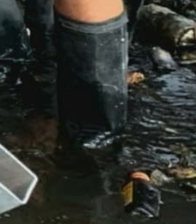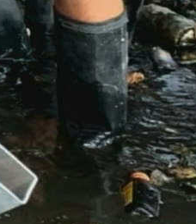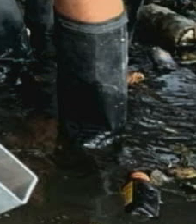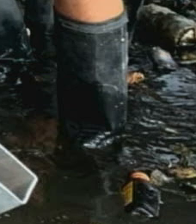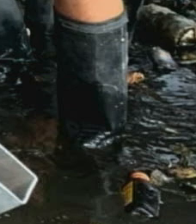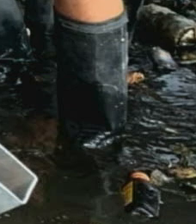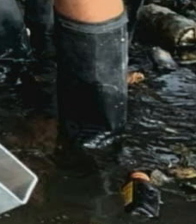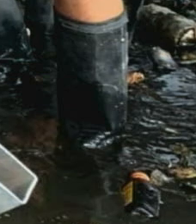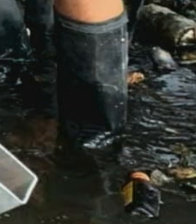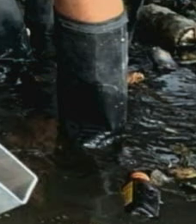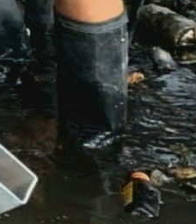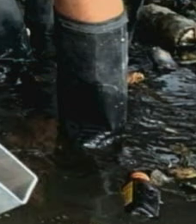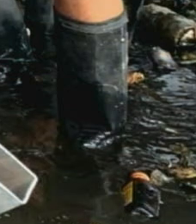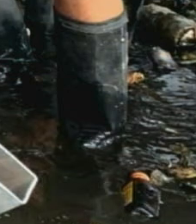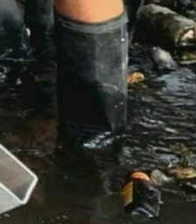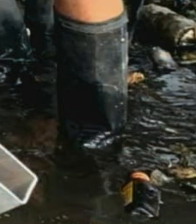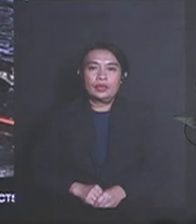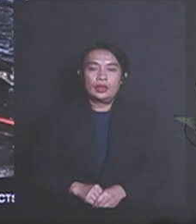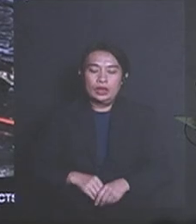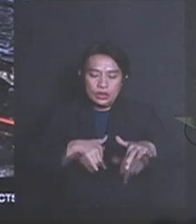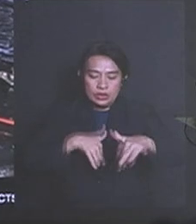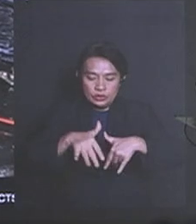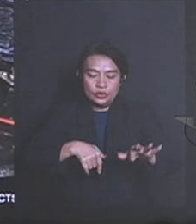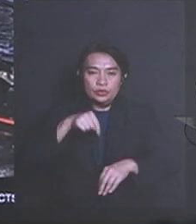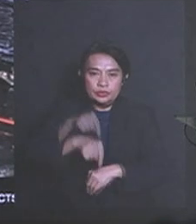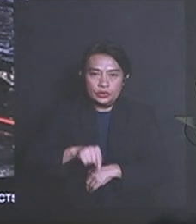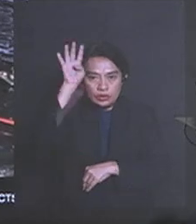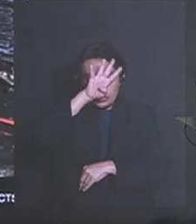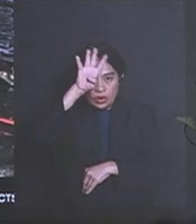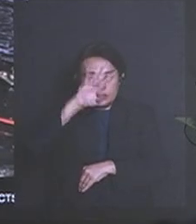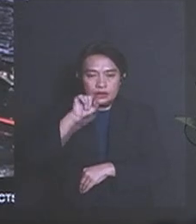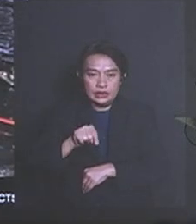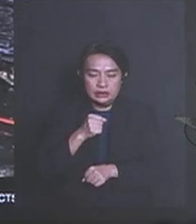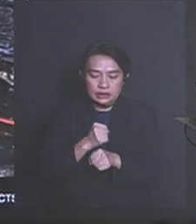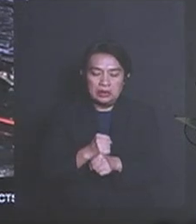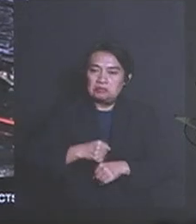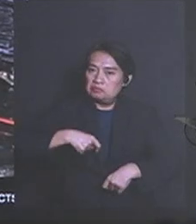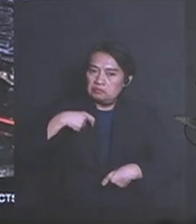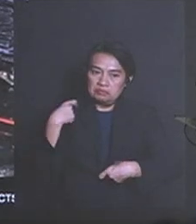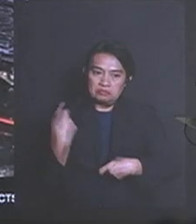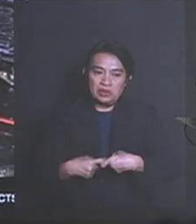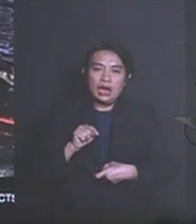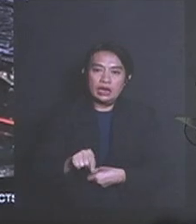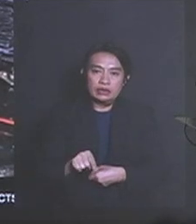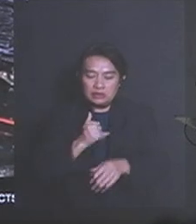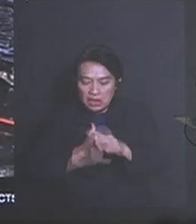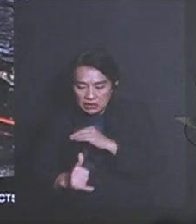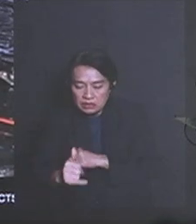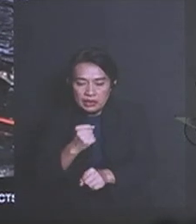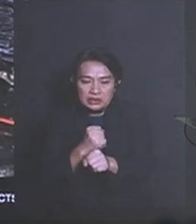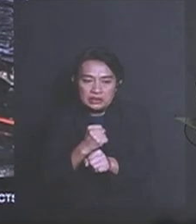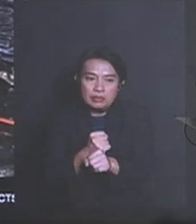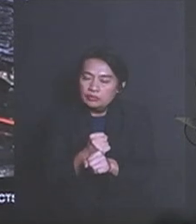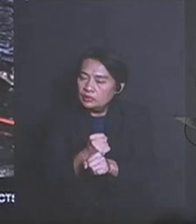Klong Toi community is one of the most difficult construction sites we have ever seen and involved, with a toxic trash swamp